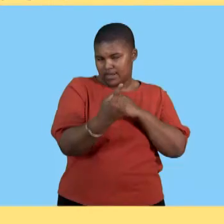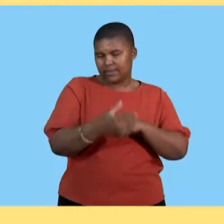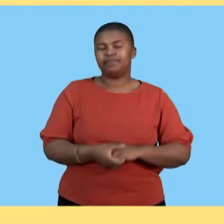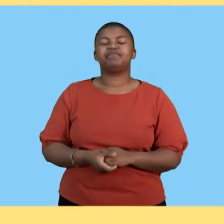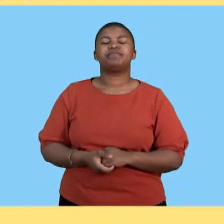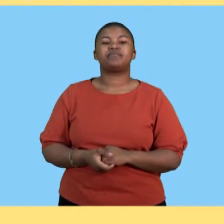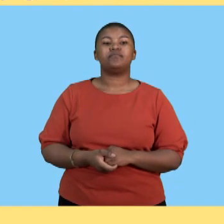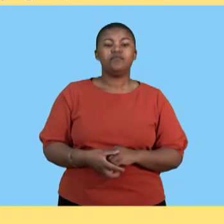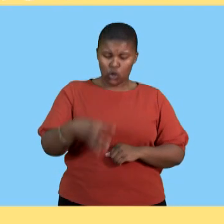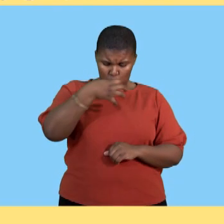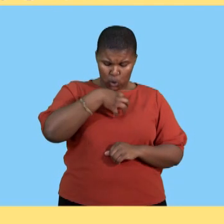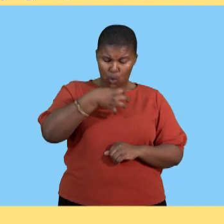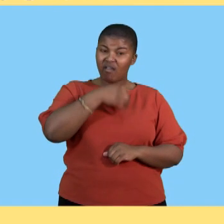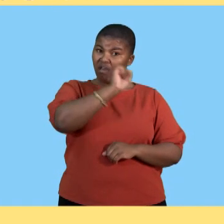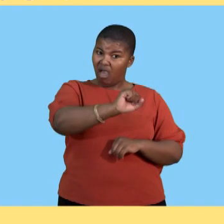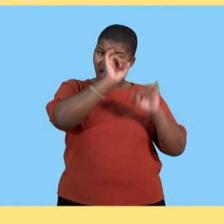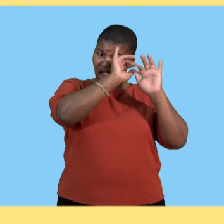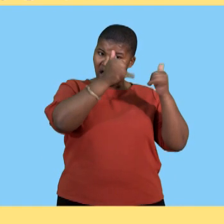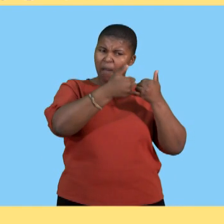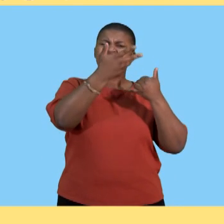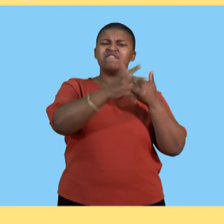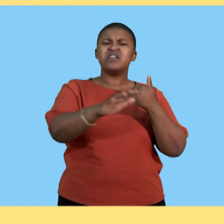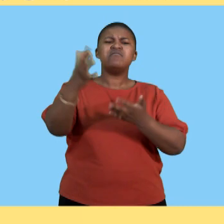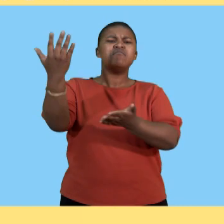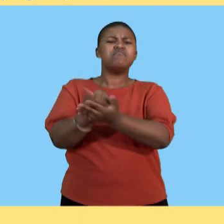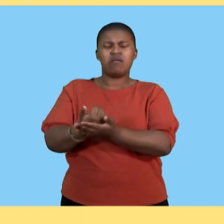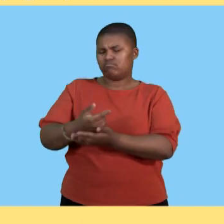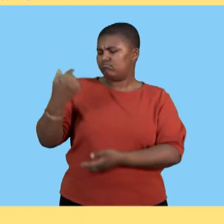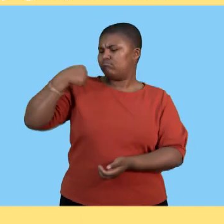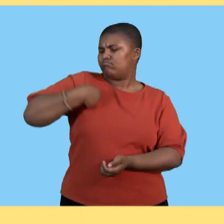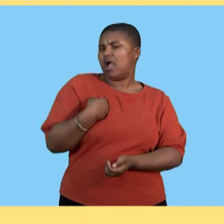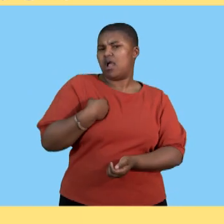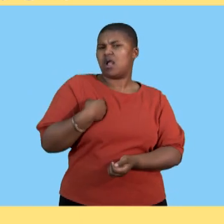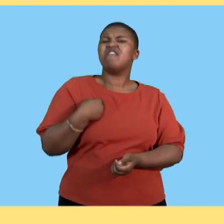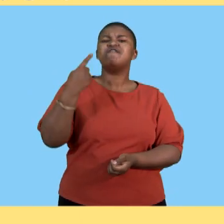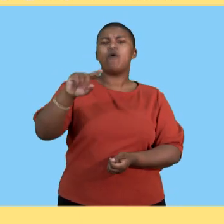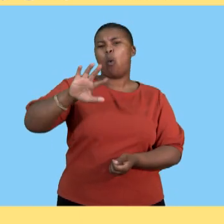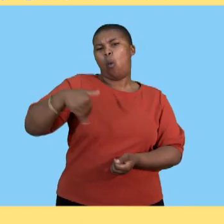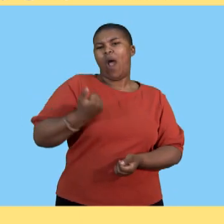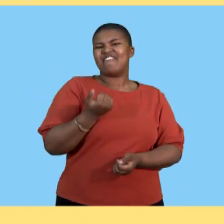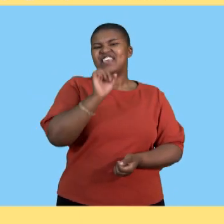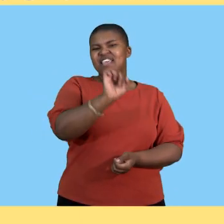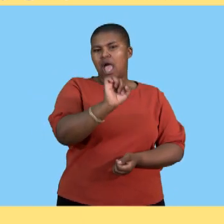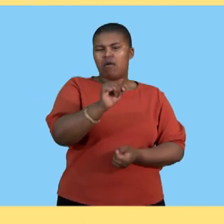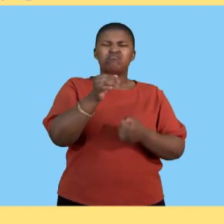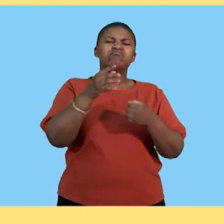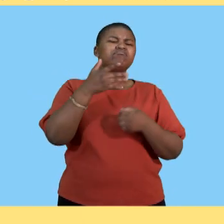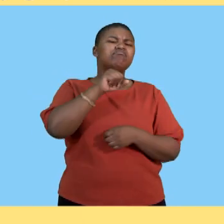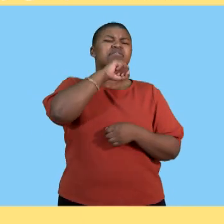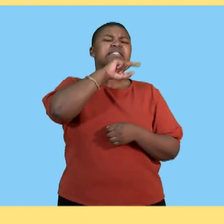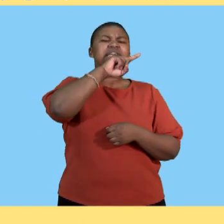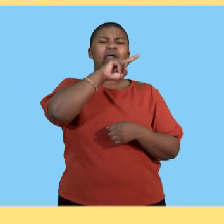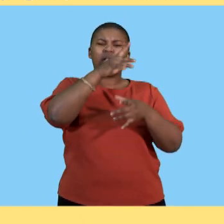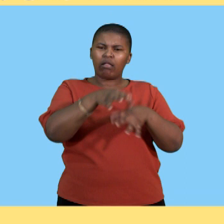reads: the owner took a handbag, trading stock, for his wife as a birthday gift.